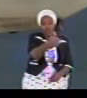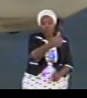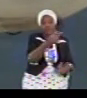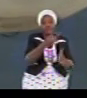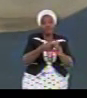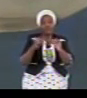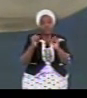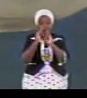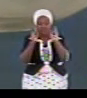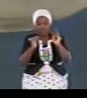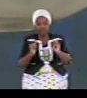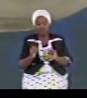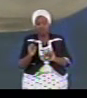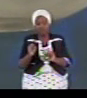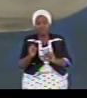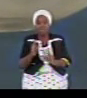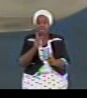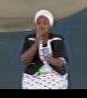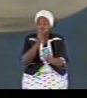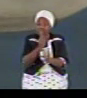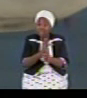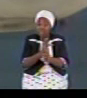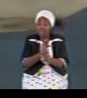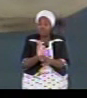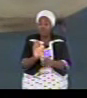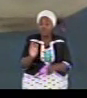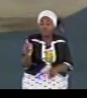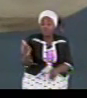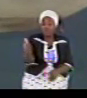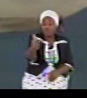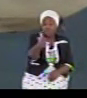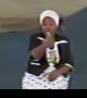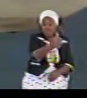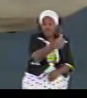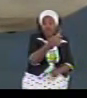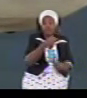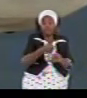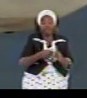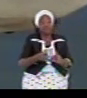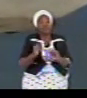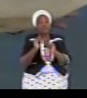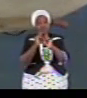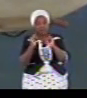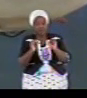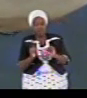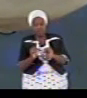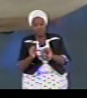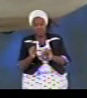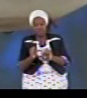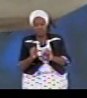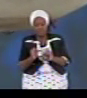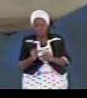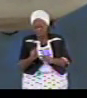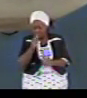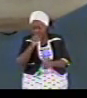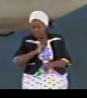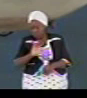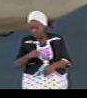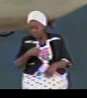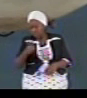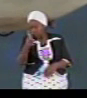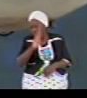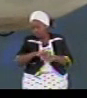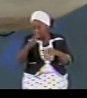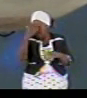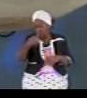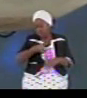idols. Keep yourselves from idols. I'm a child of God. I have